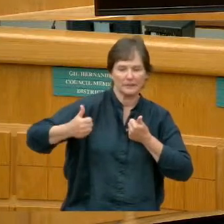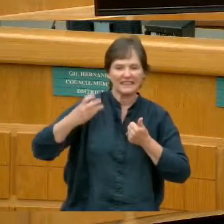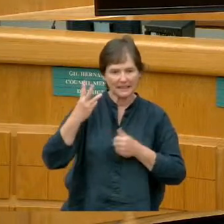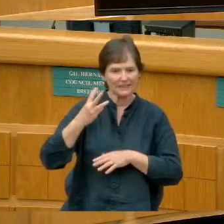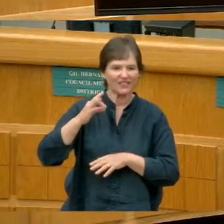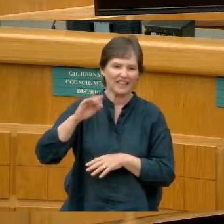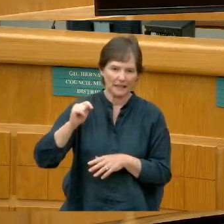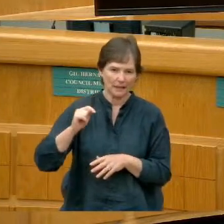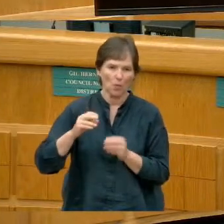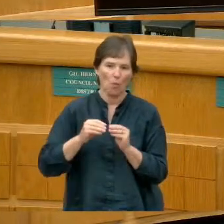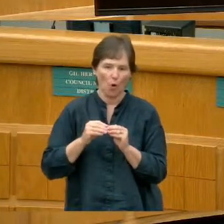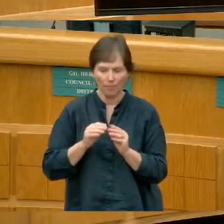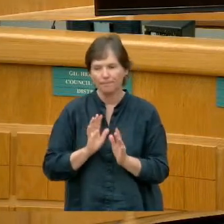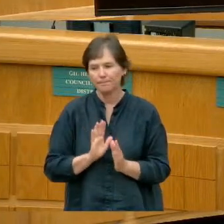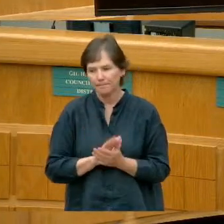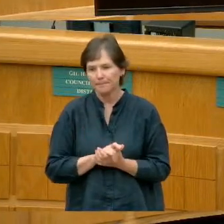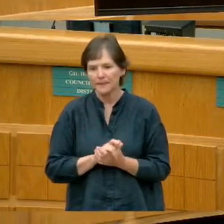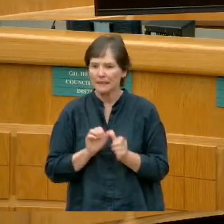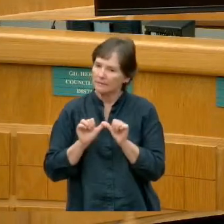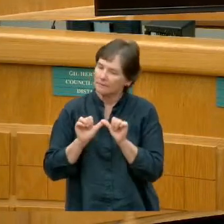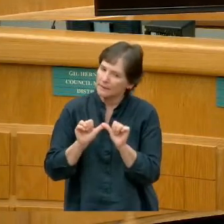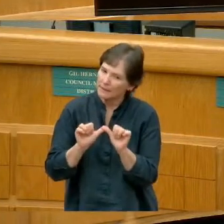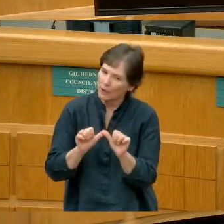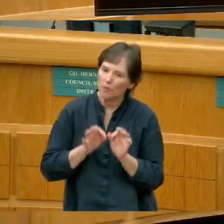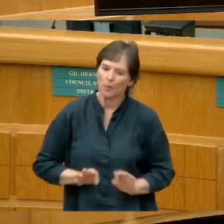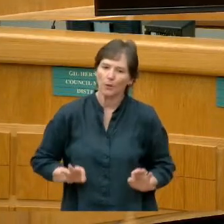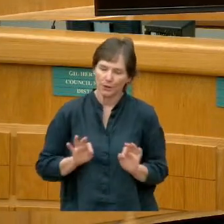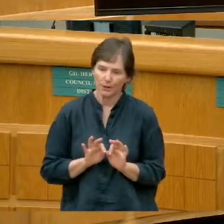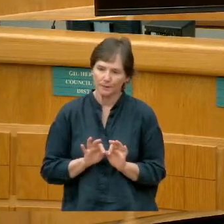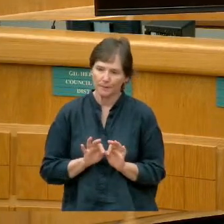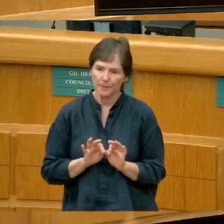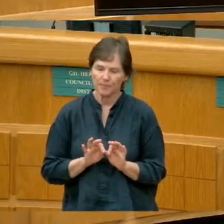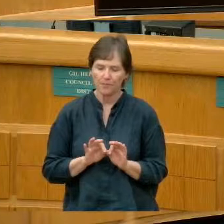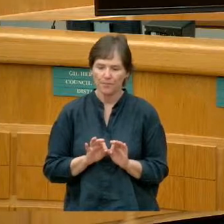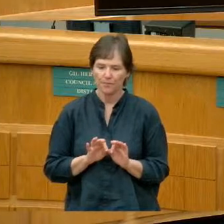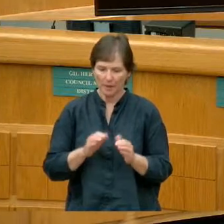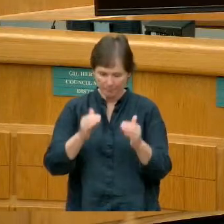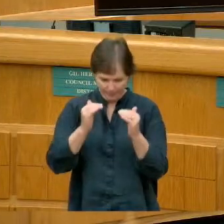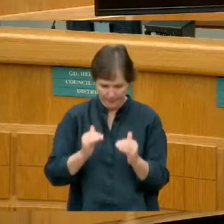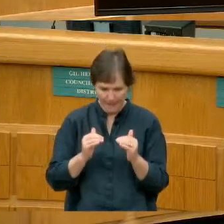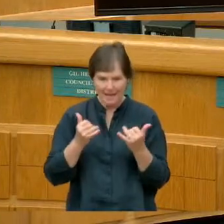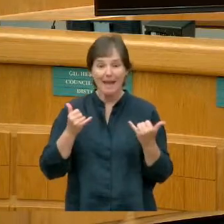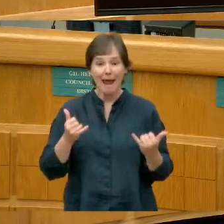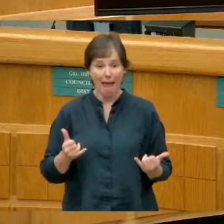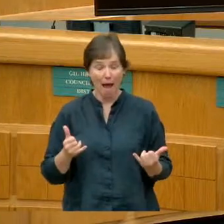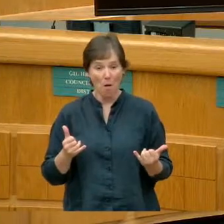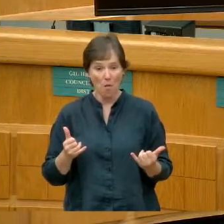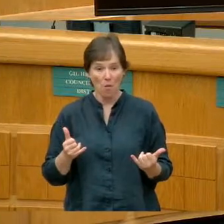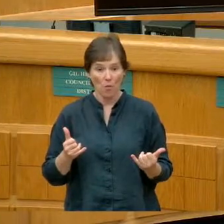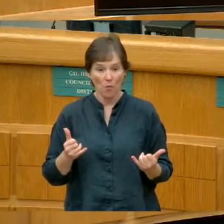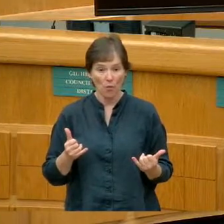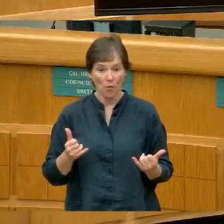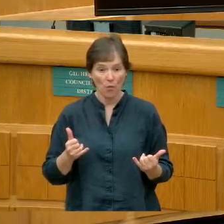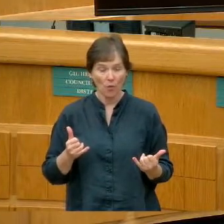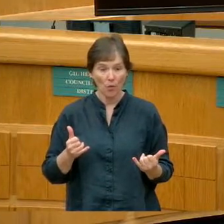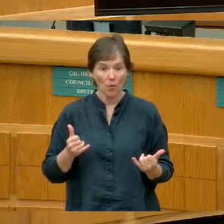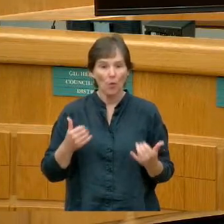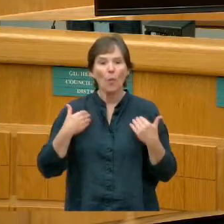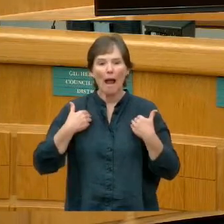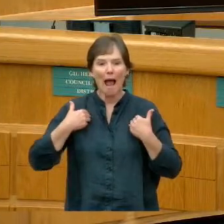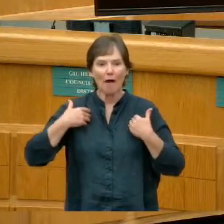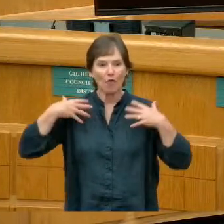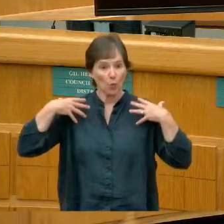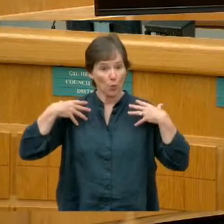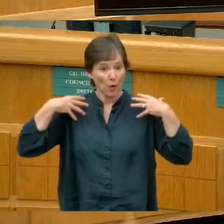Let's look at, let me see. Okay. The next thing we're going to look at is our recovered